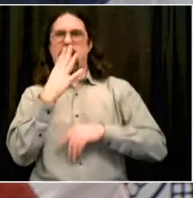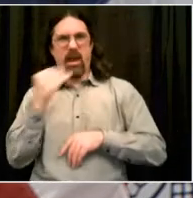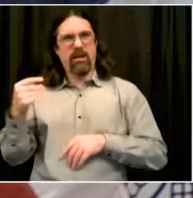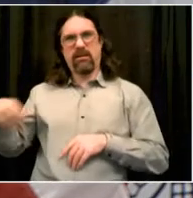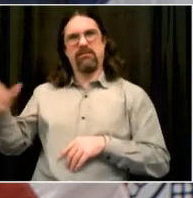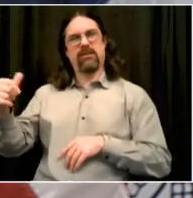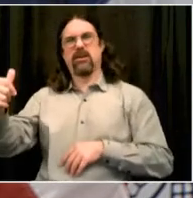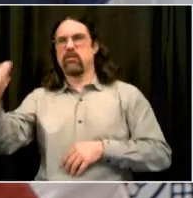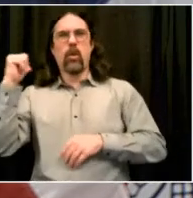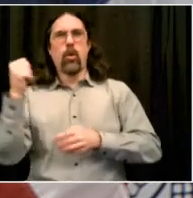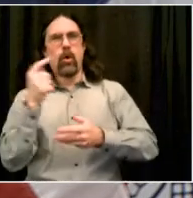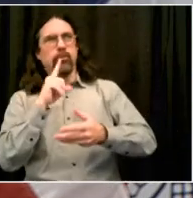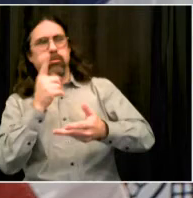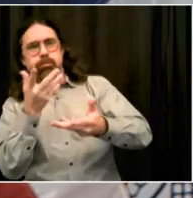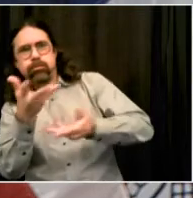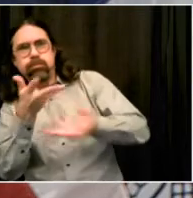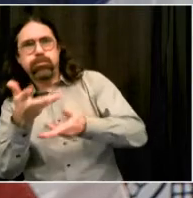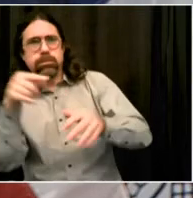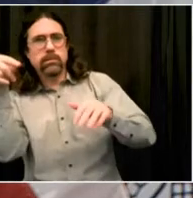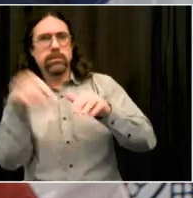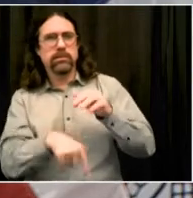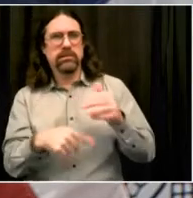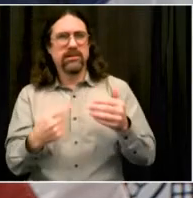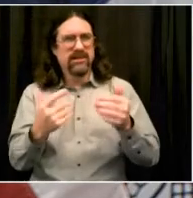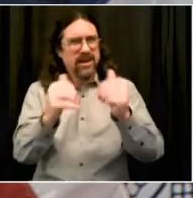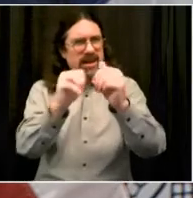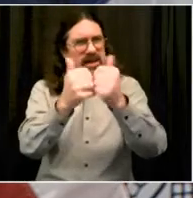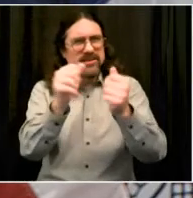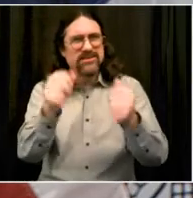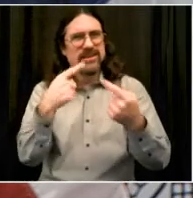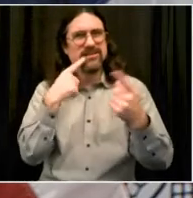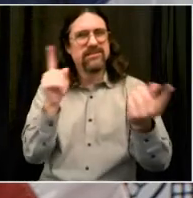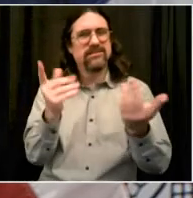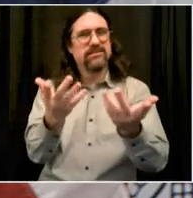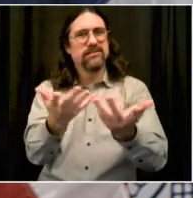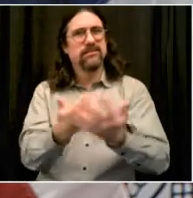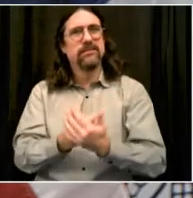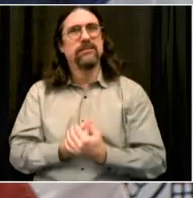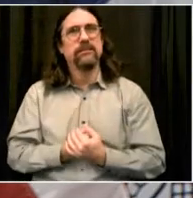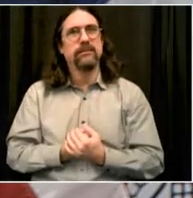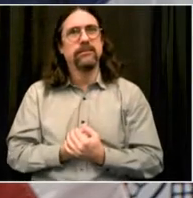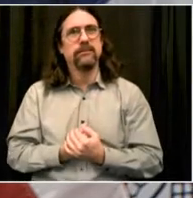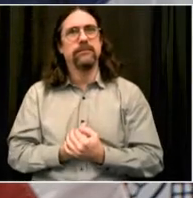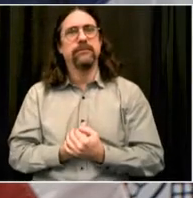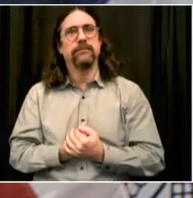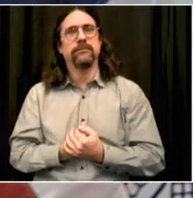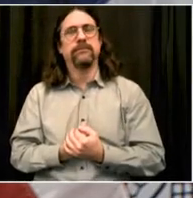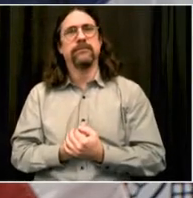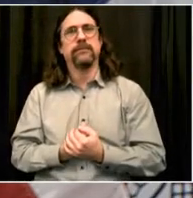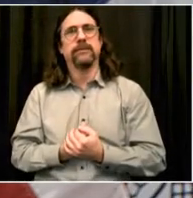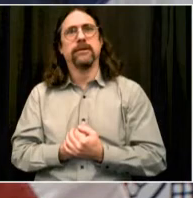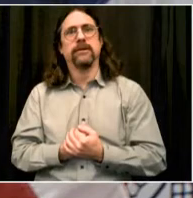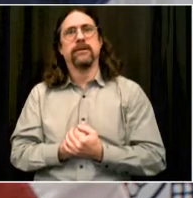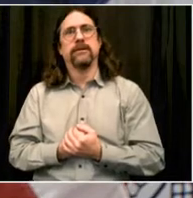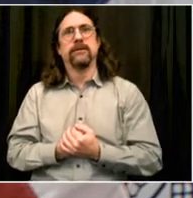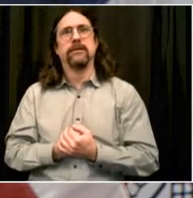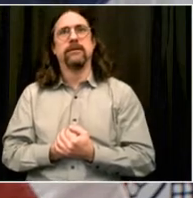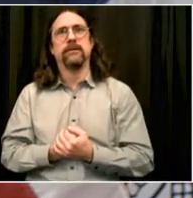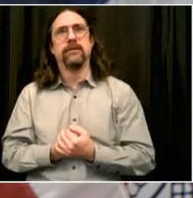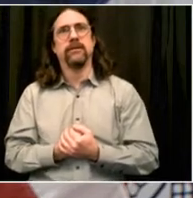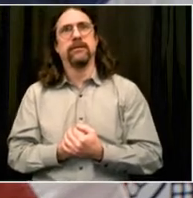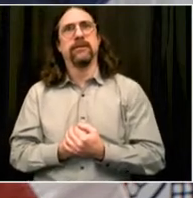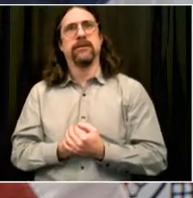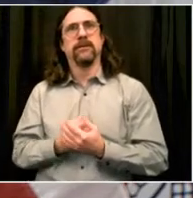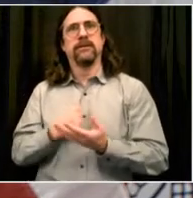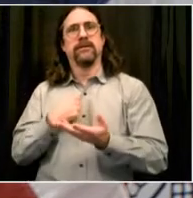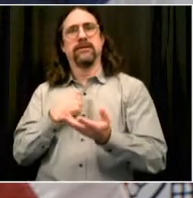We should all be really, really mindful about when we invoke history. One of the literally the worst moments in the history of